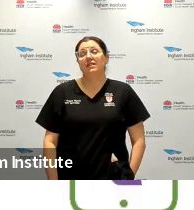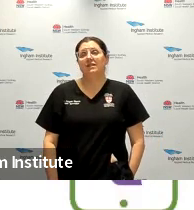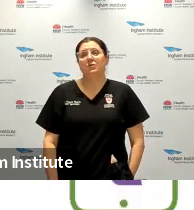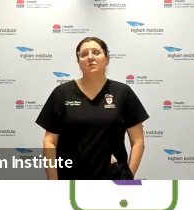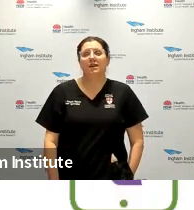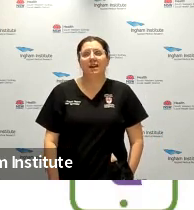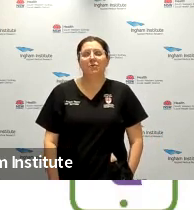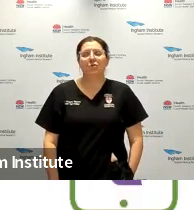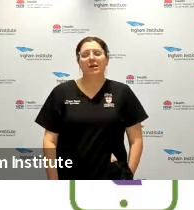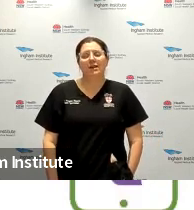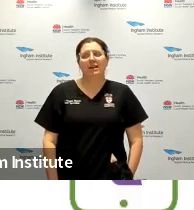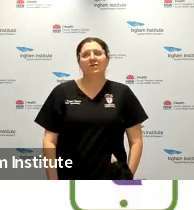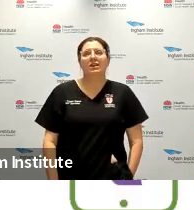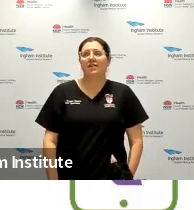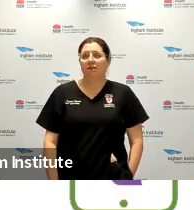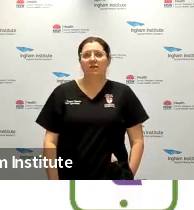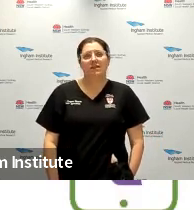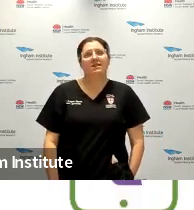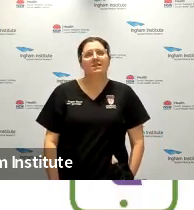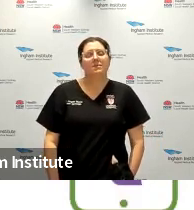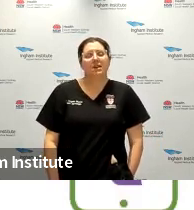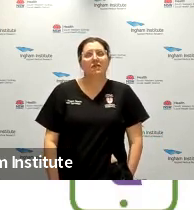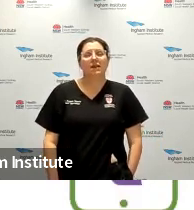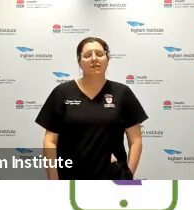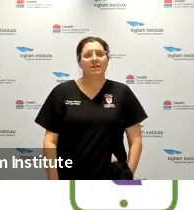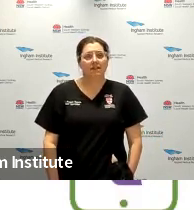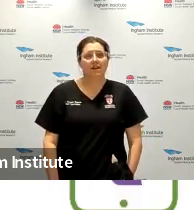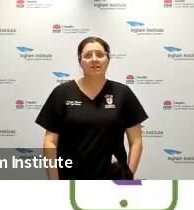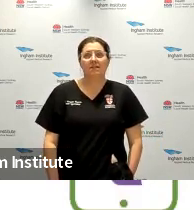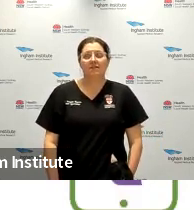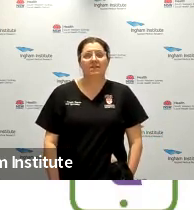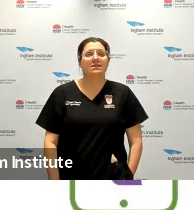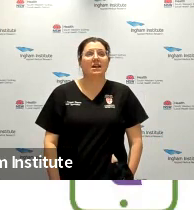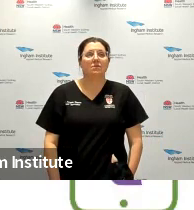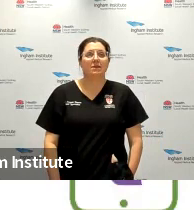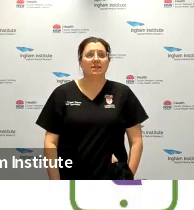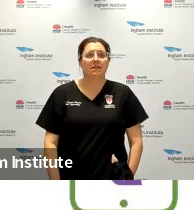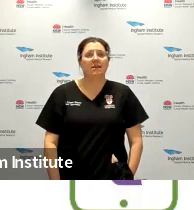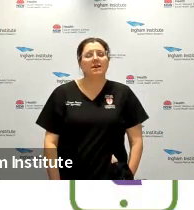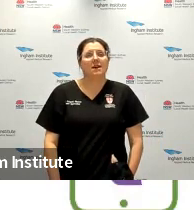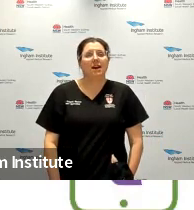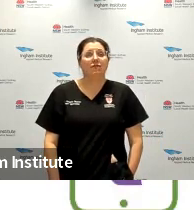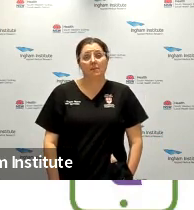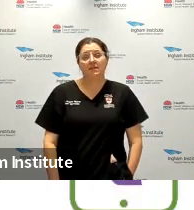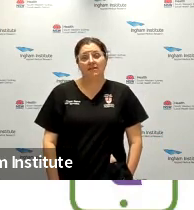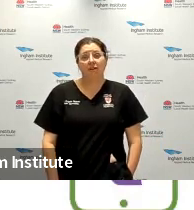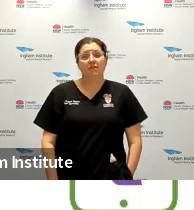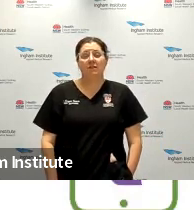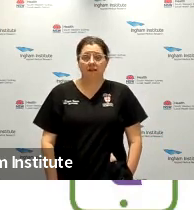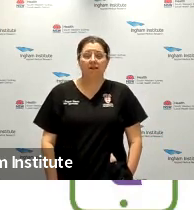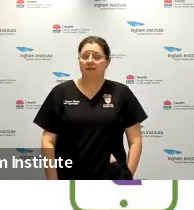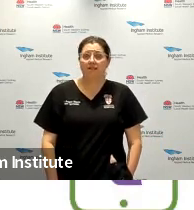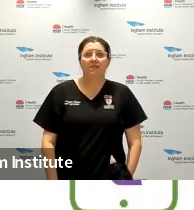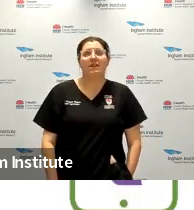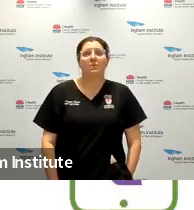of how significant this would be and more looking at the healthcare system, we have about 14,000 deliveries in the Southwest Sydney. And if 1% of